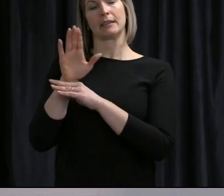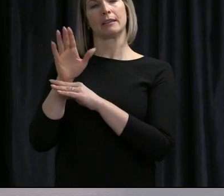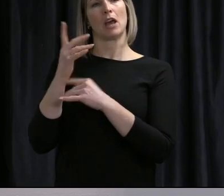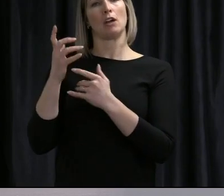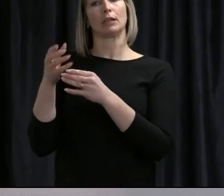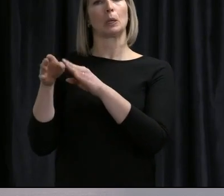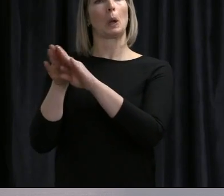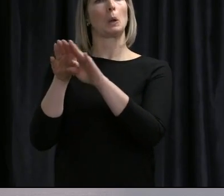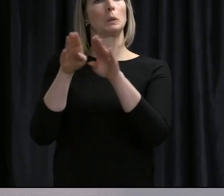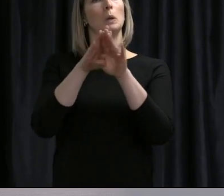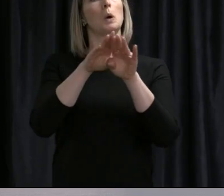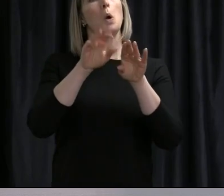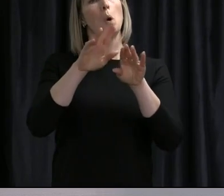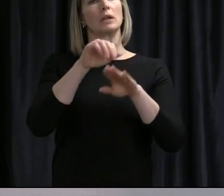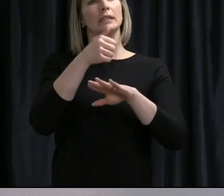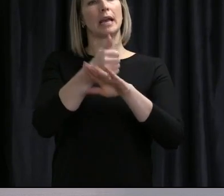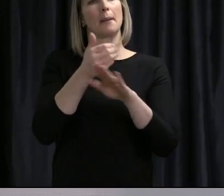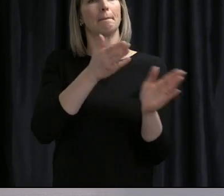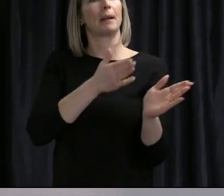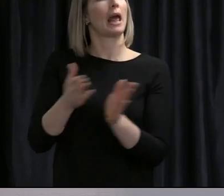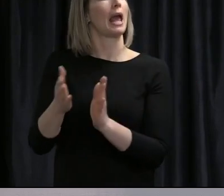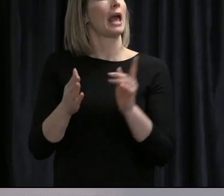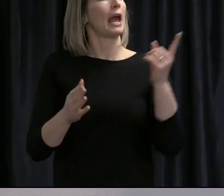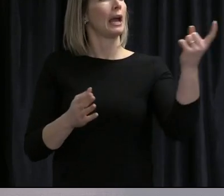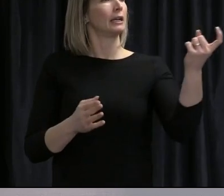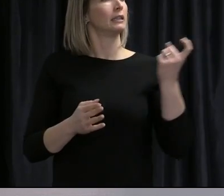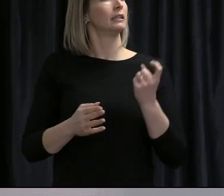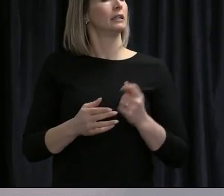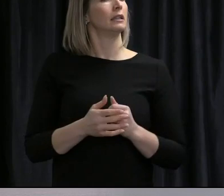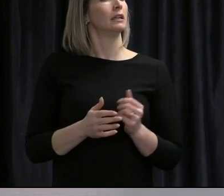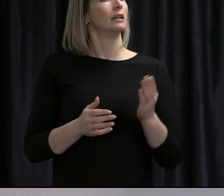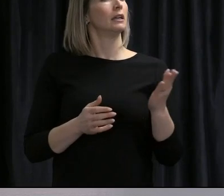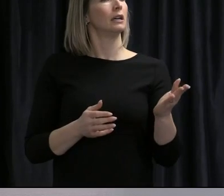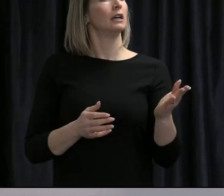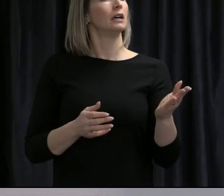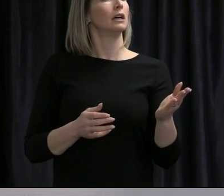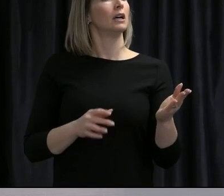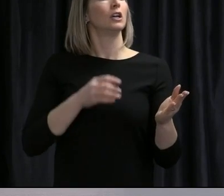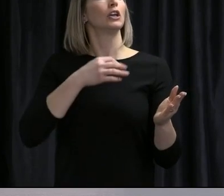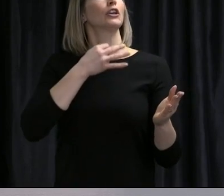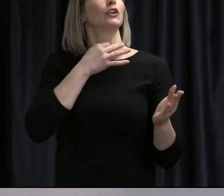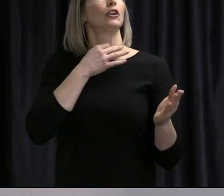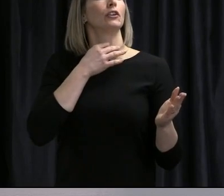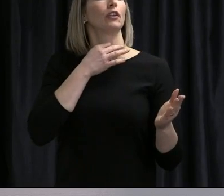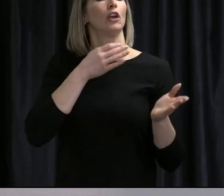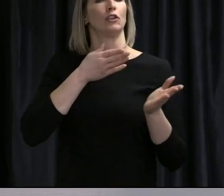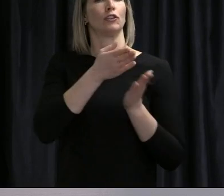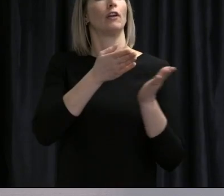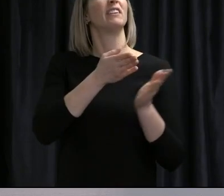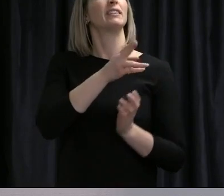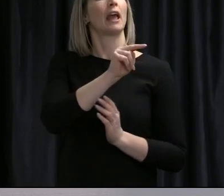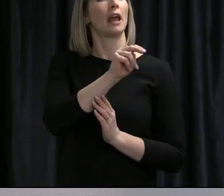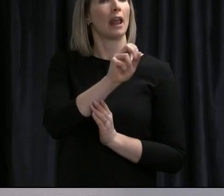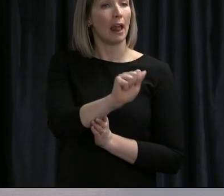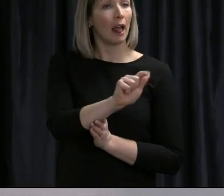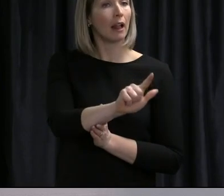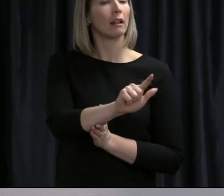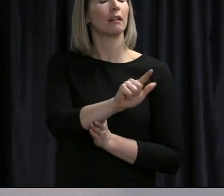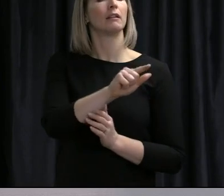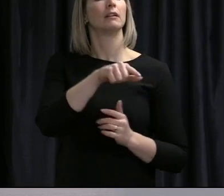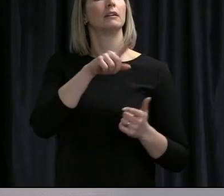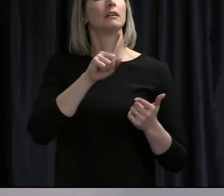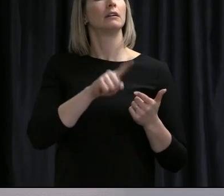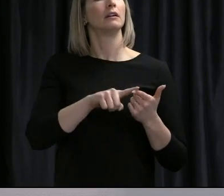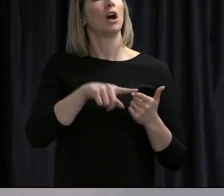and putting in place similar action. What Can I get a about little bit of frontline clarification on- workers, though? For example, Service NL, there are still lots of areas where you